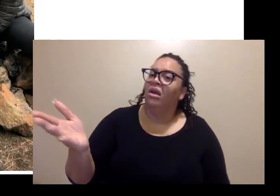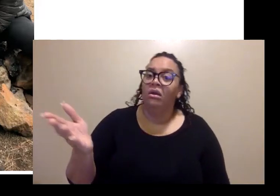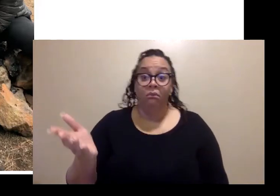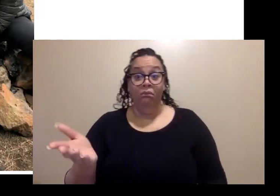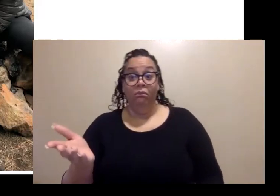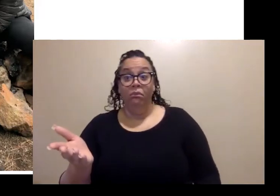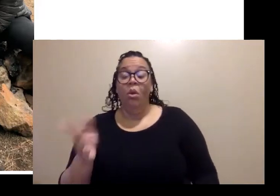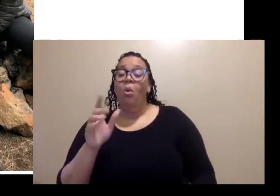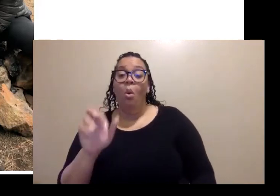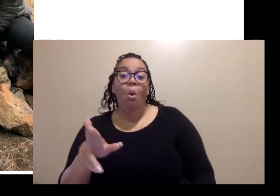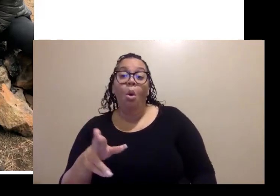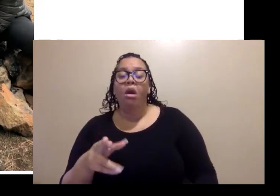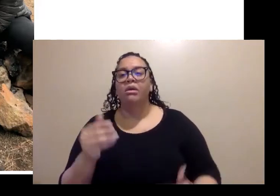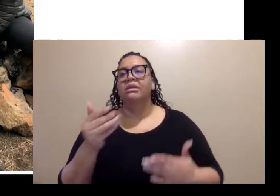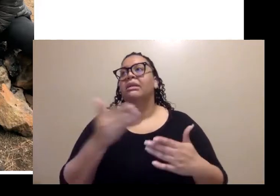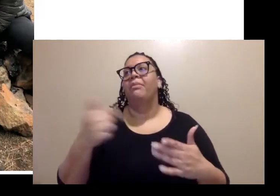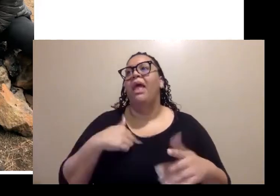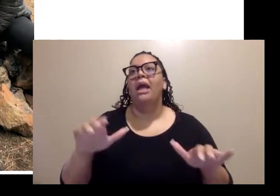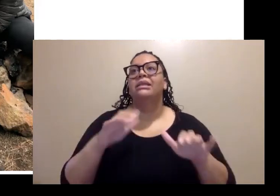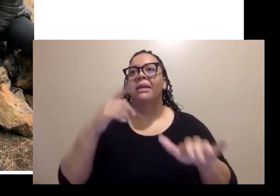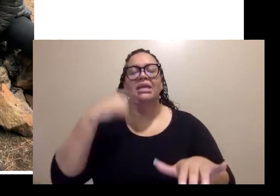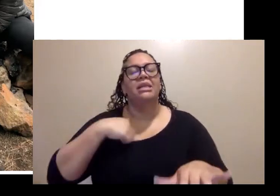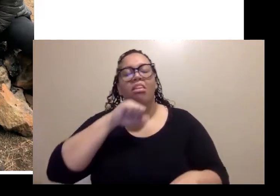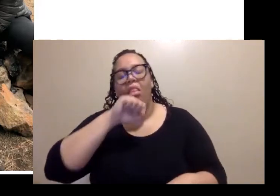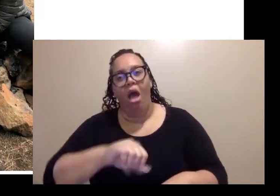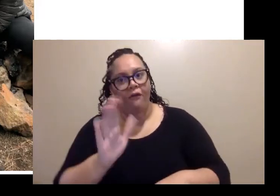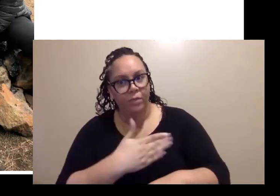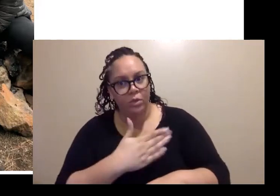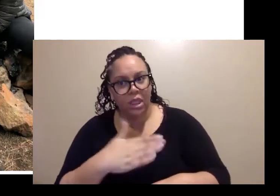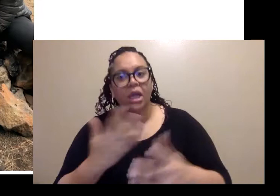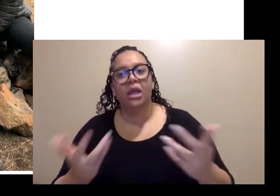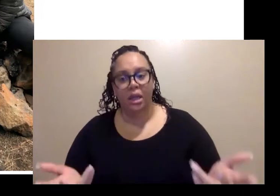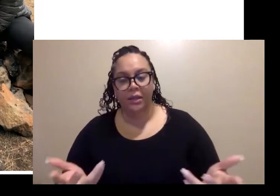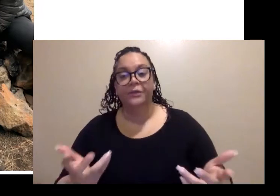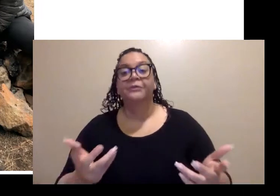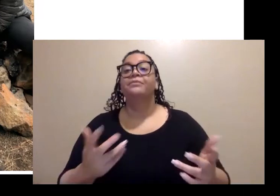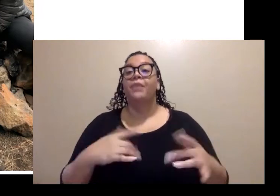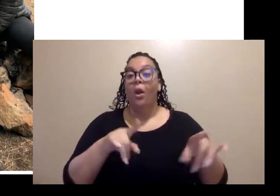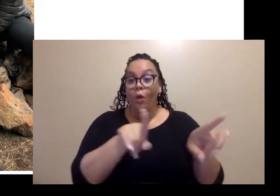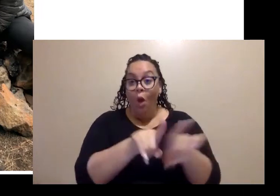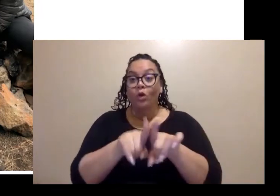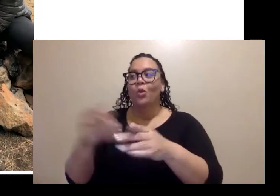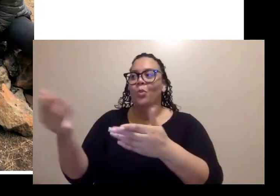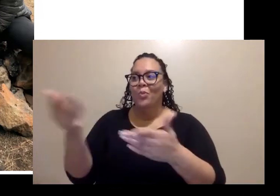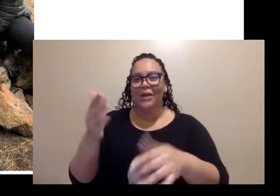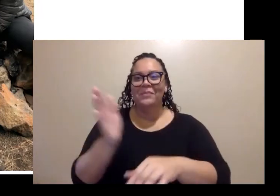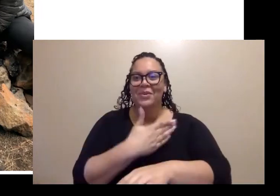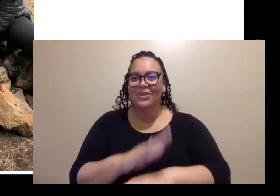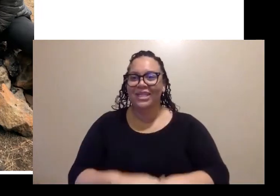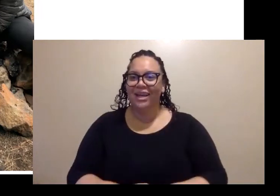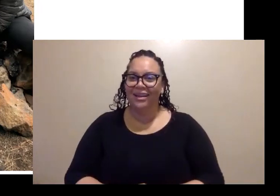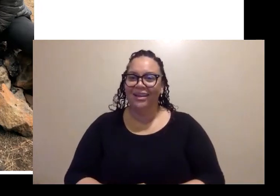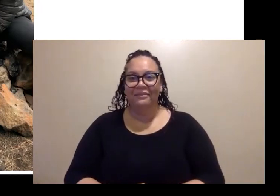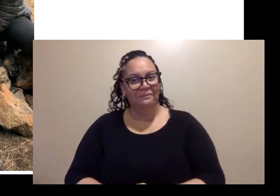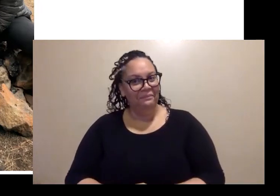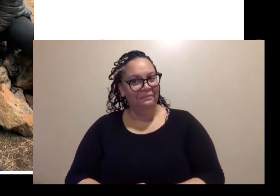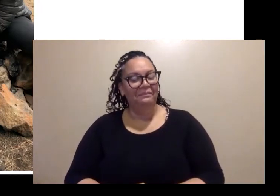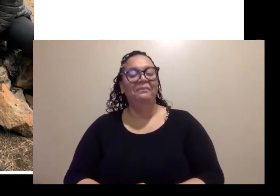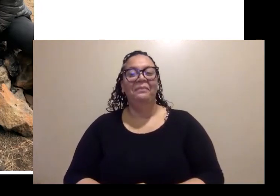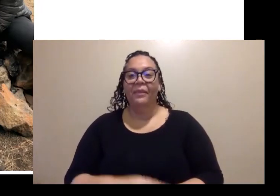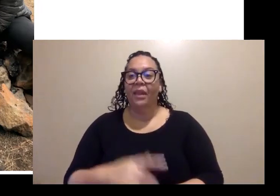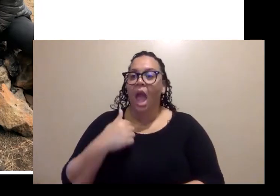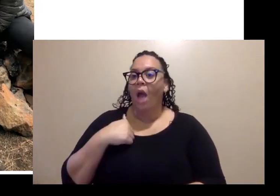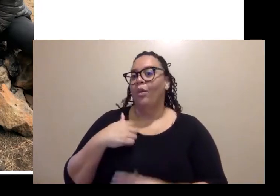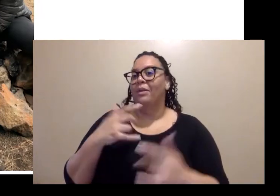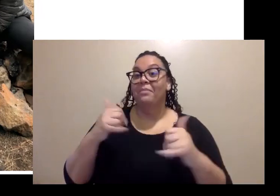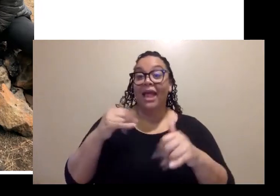I did because I loved music so much. I also would bring music. I would bring songs and I would play it